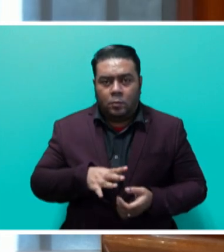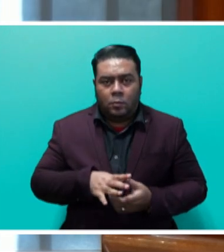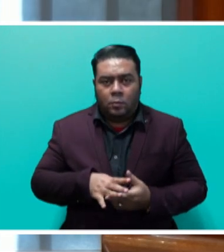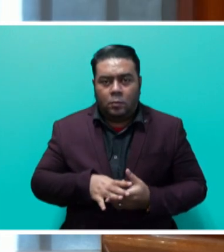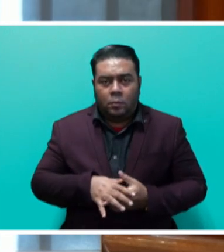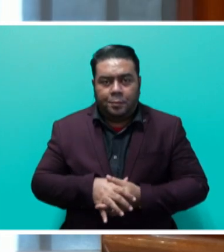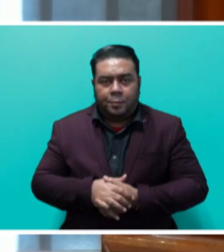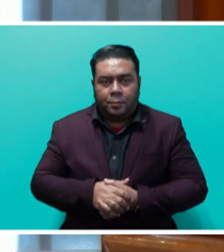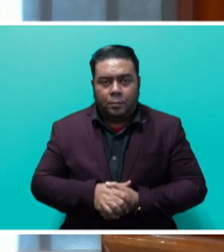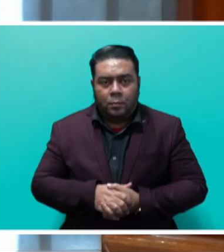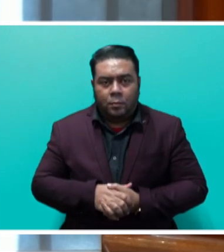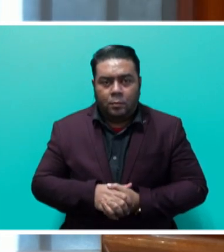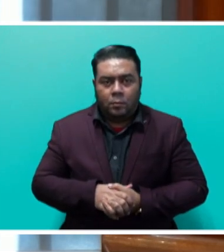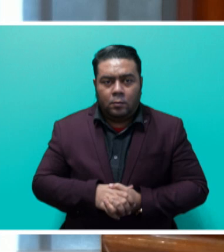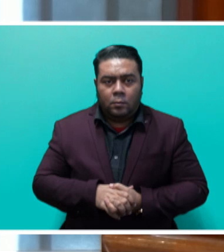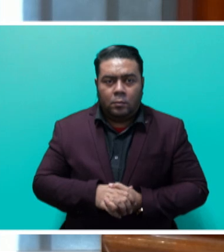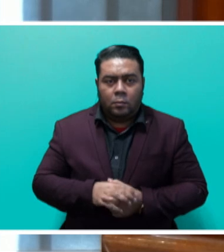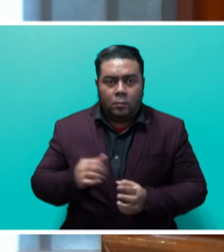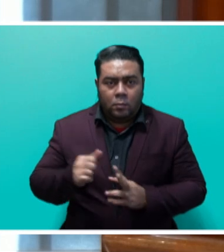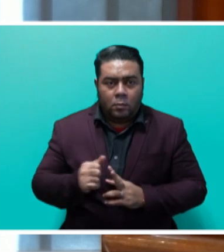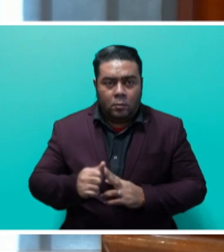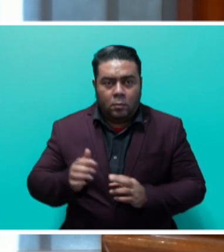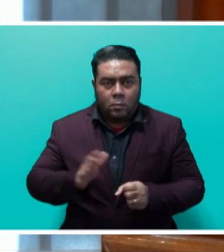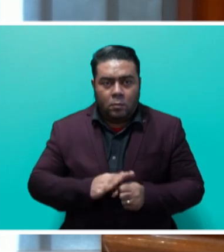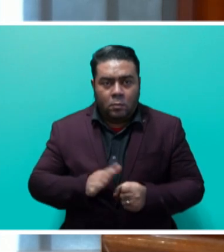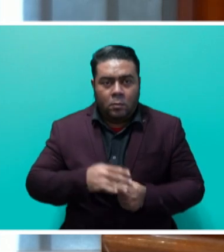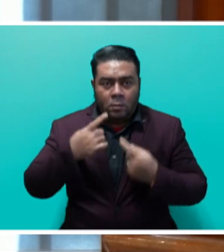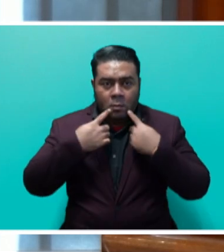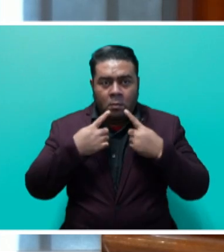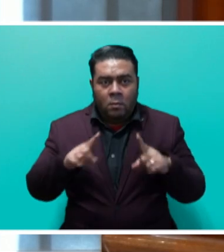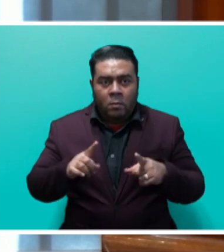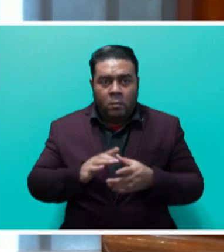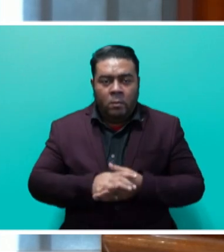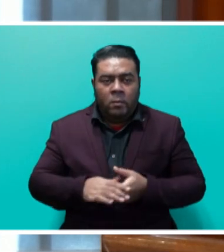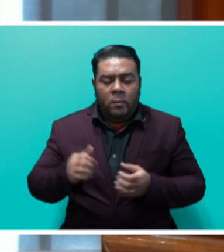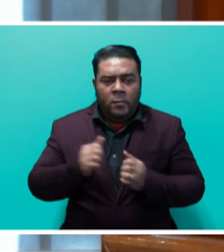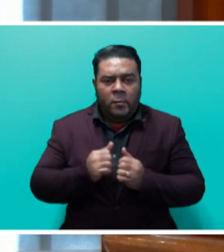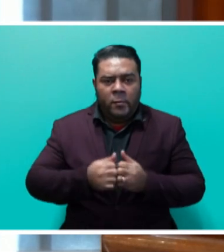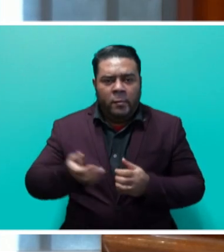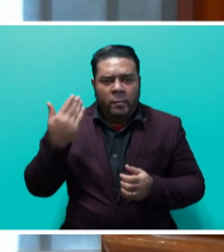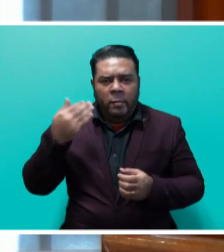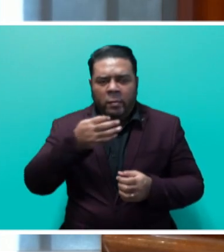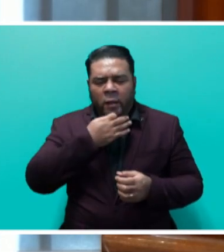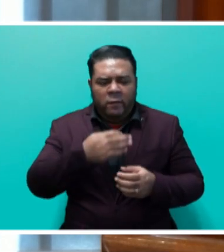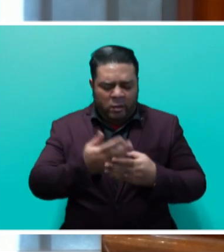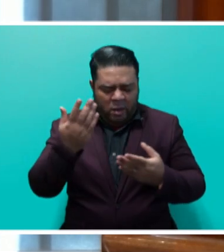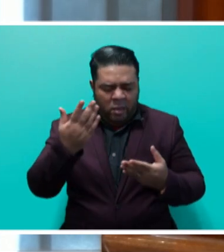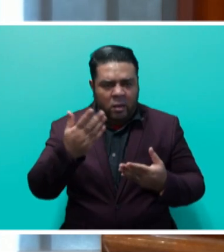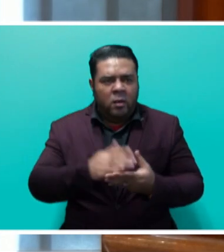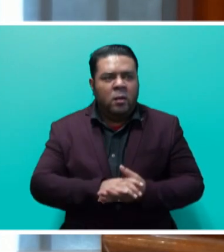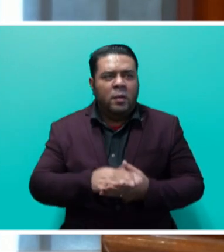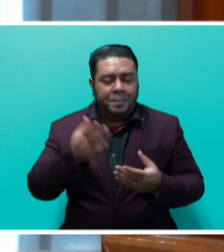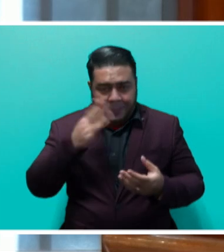Fiji. They also have made an announcement in the papers in the last few days, sir, and this has been